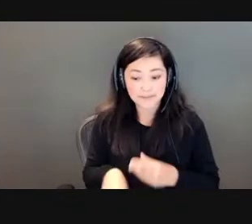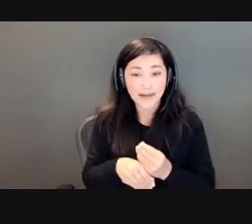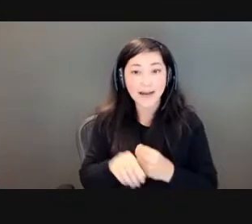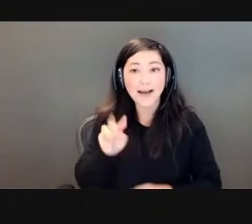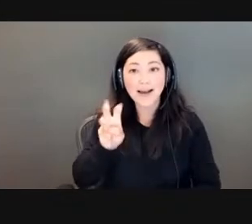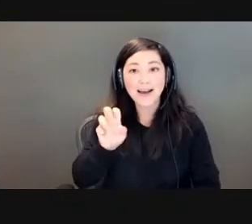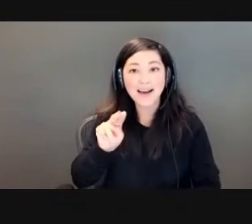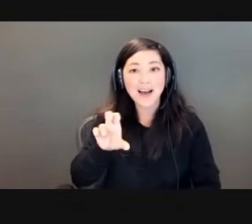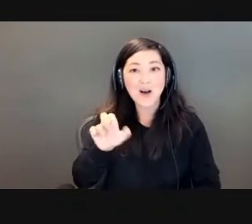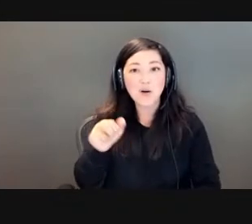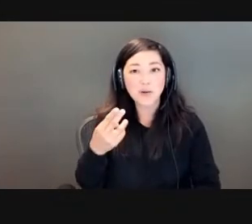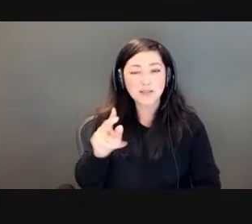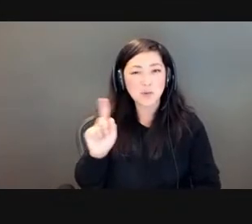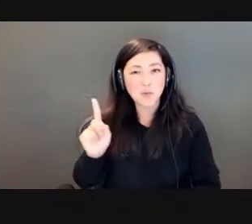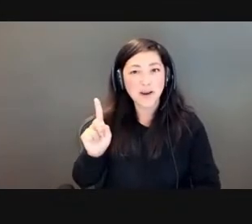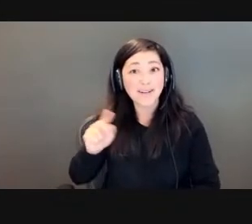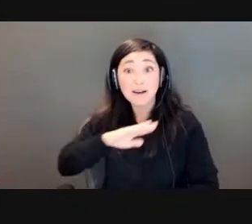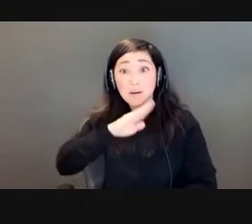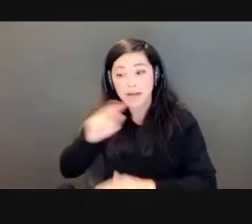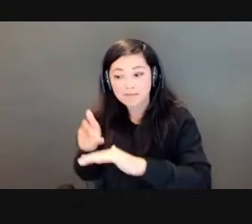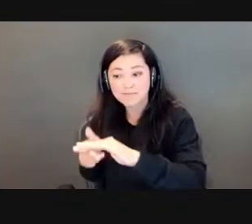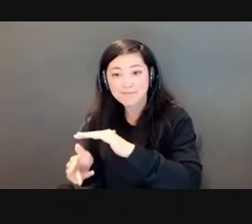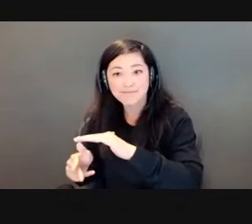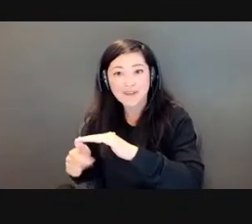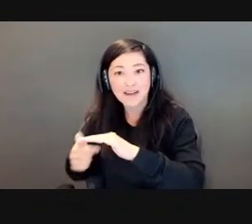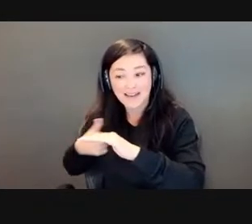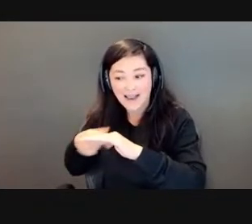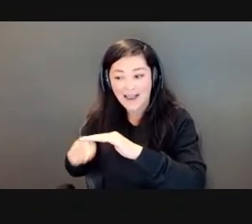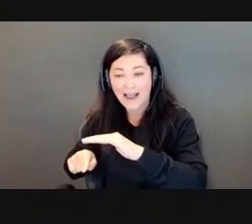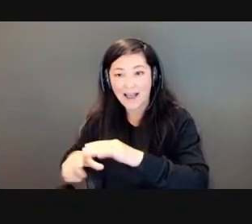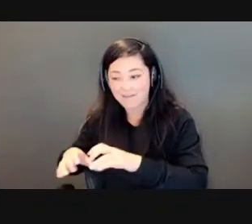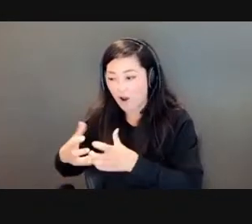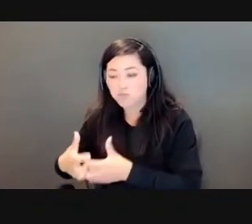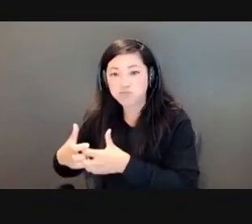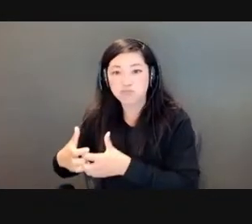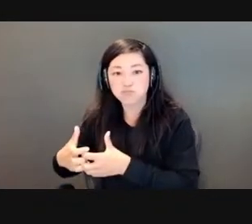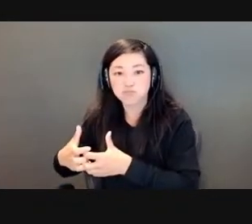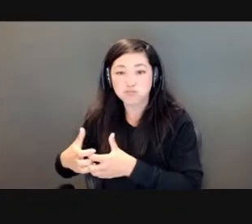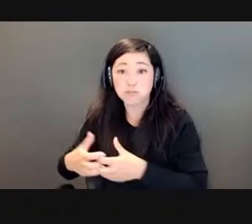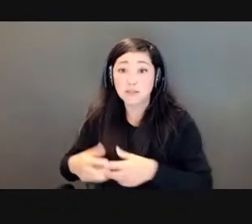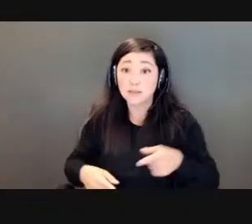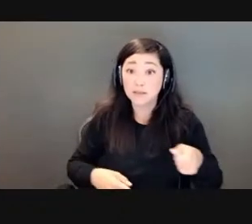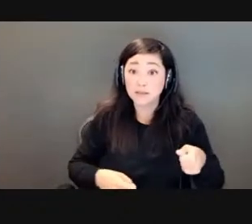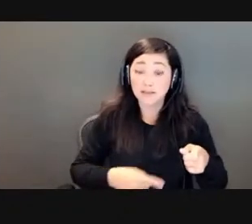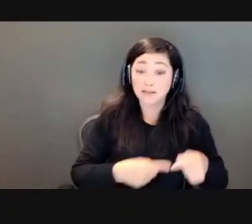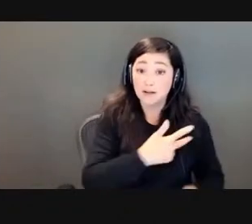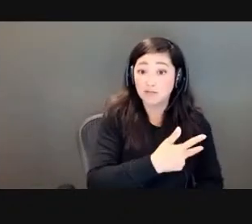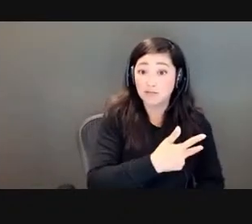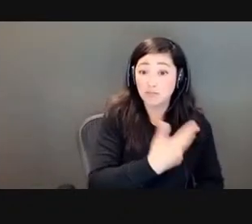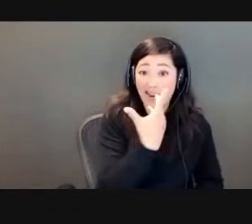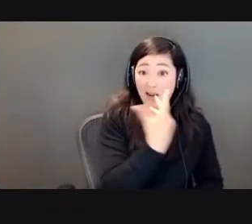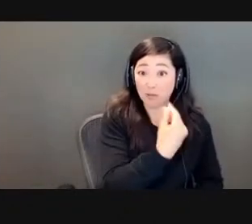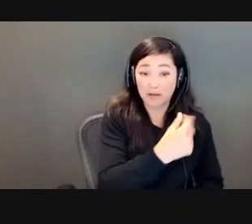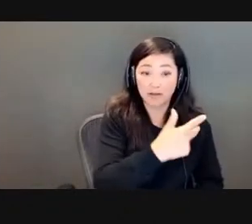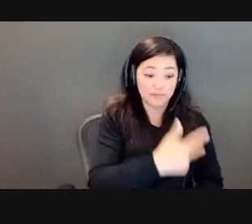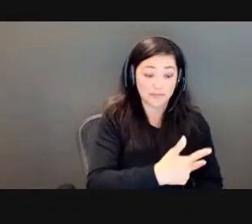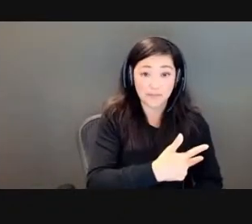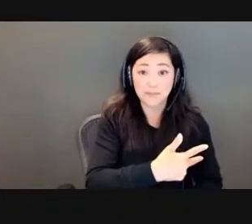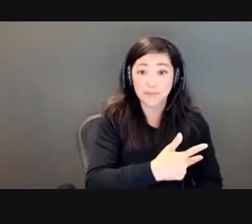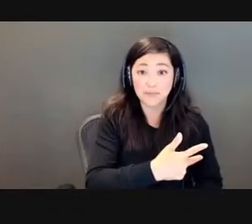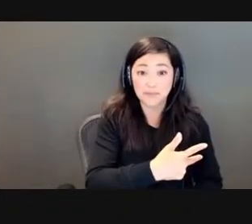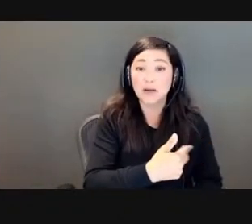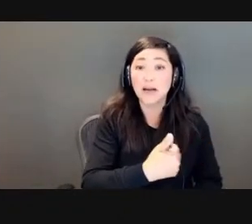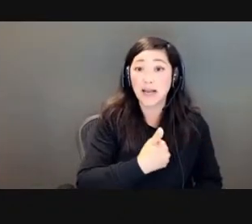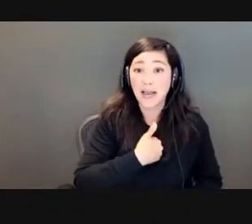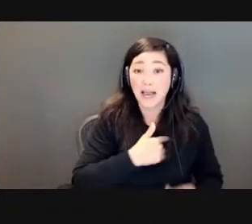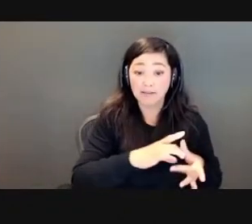underneath my bed in the back. So the video starts out with my bike on the outside of the van, and I've got a